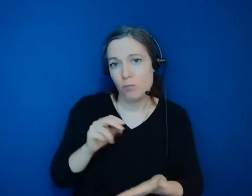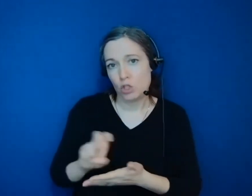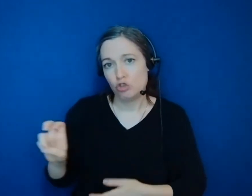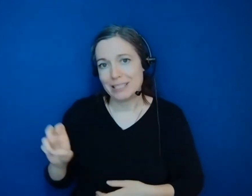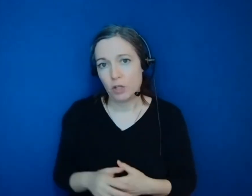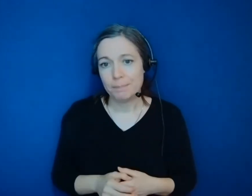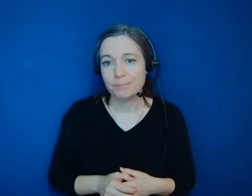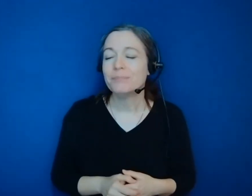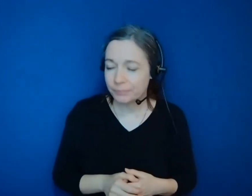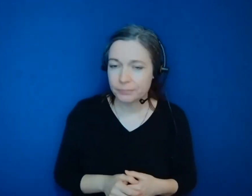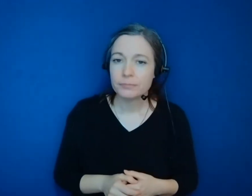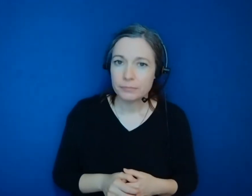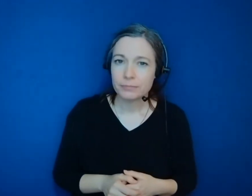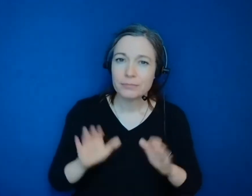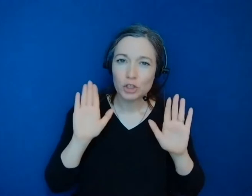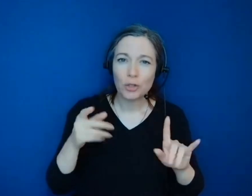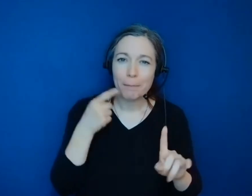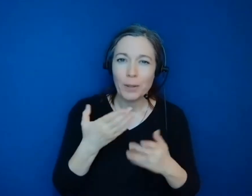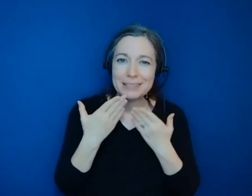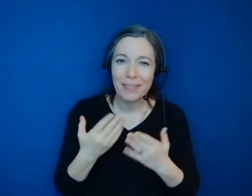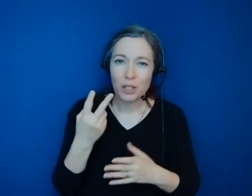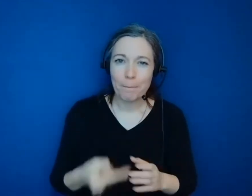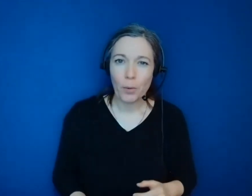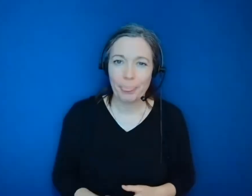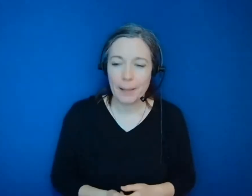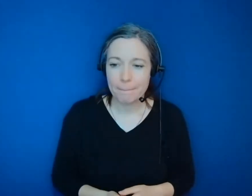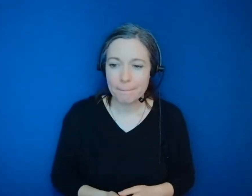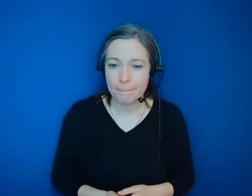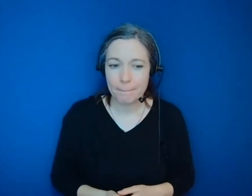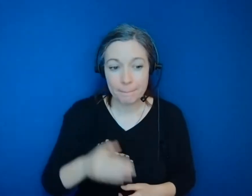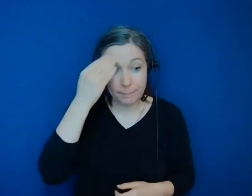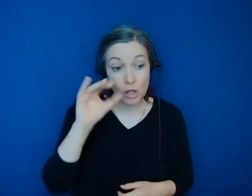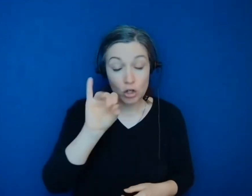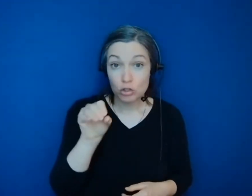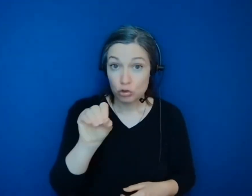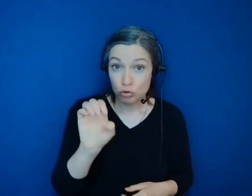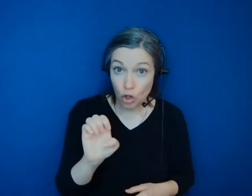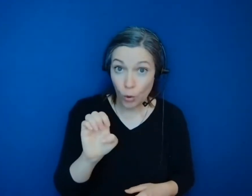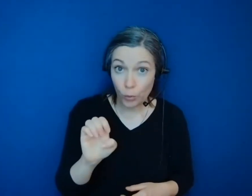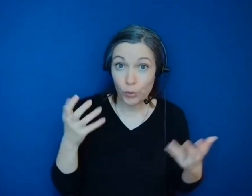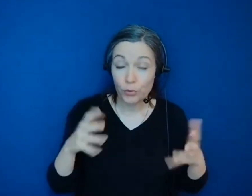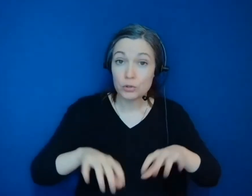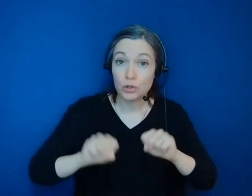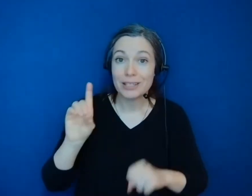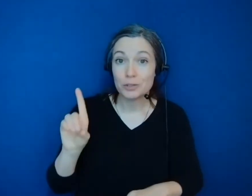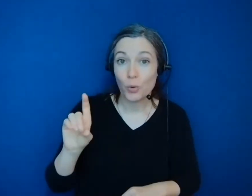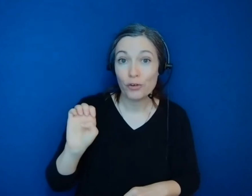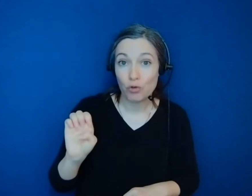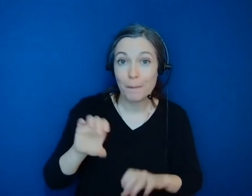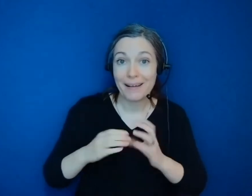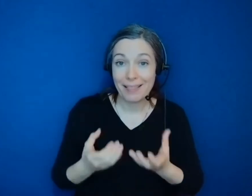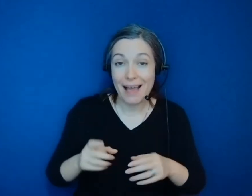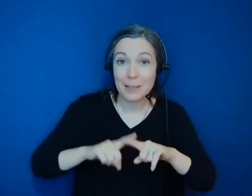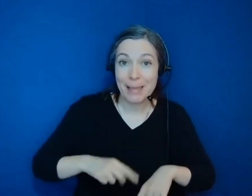Yeah, those are all great points. Thank you both. Um, and I know Joe actually took a dual enrollment class high school